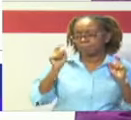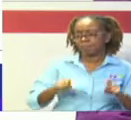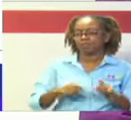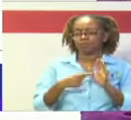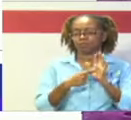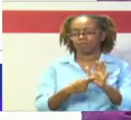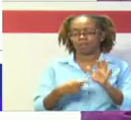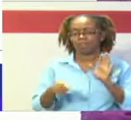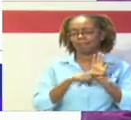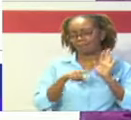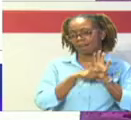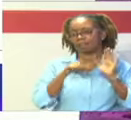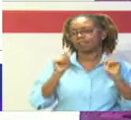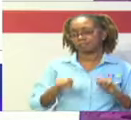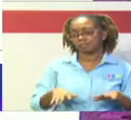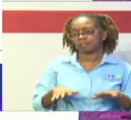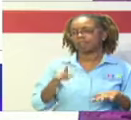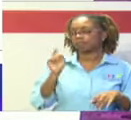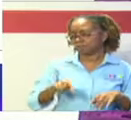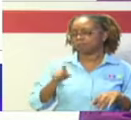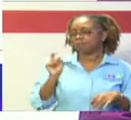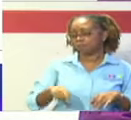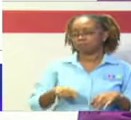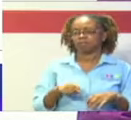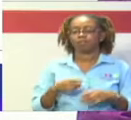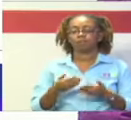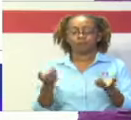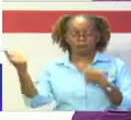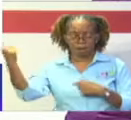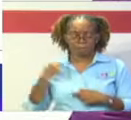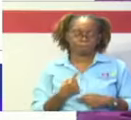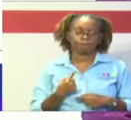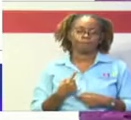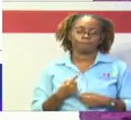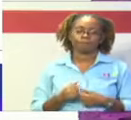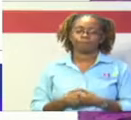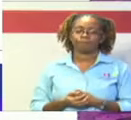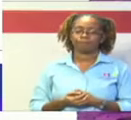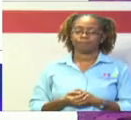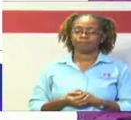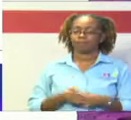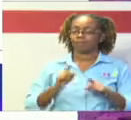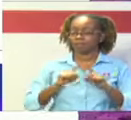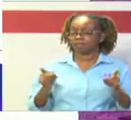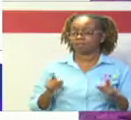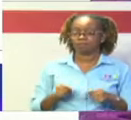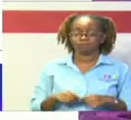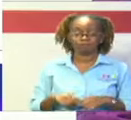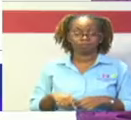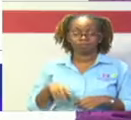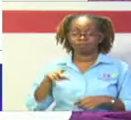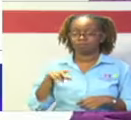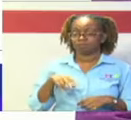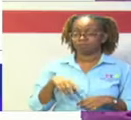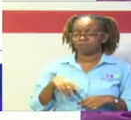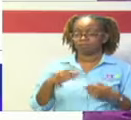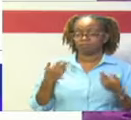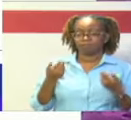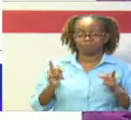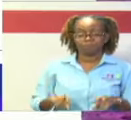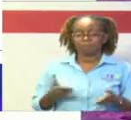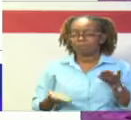an unvaccinated, a vaccinated person might get infected. The chance is much lower, and they might come in and,